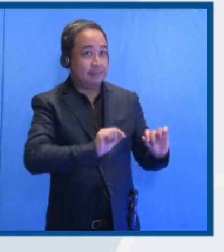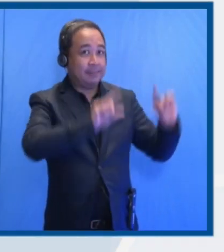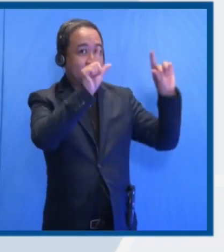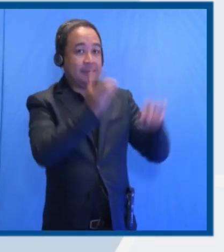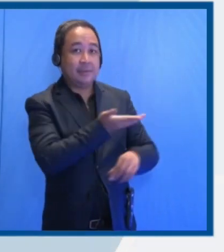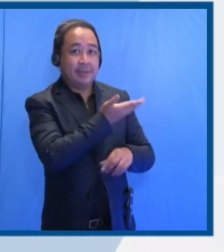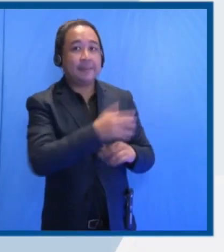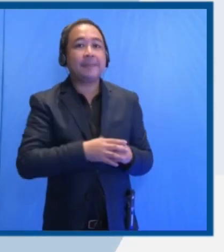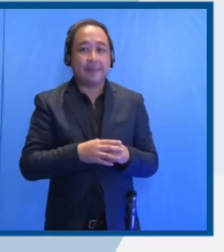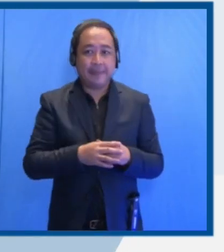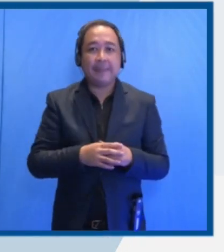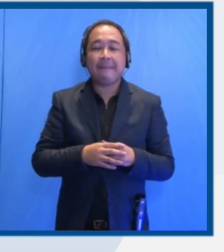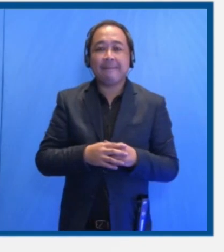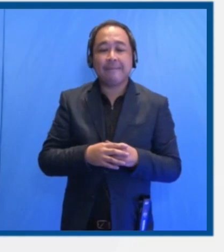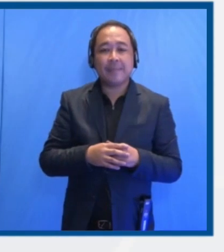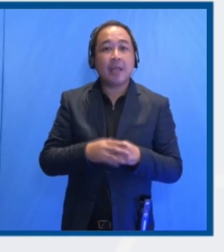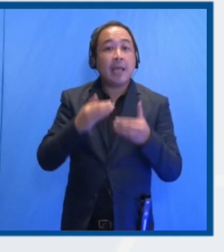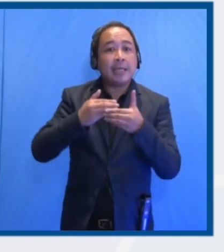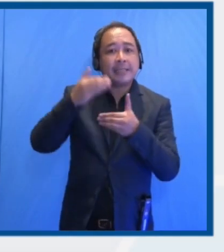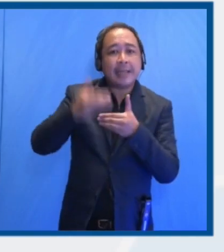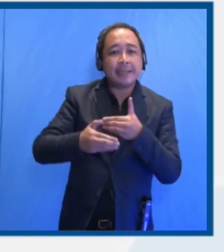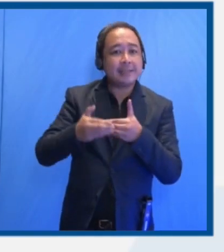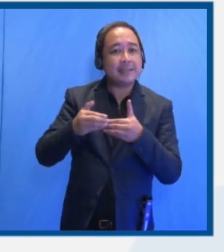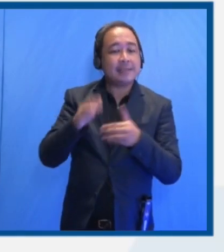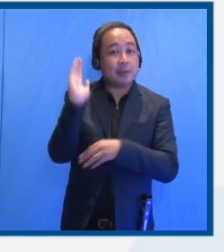Then our fourth speaker this morning is Mr. Tabi Jodah.